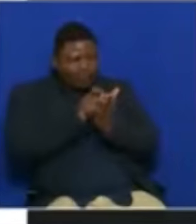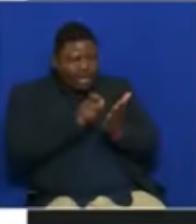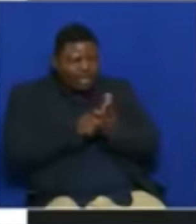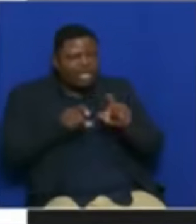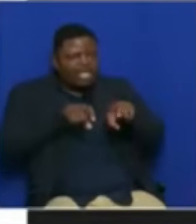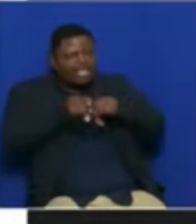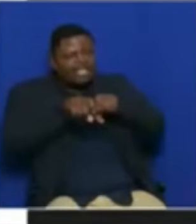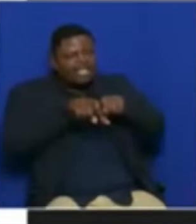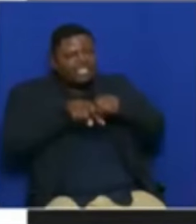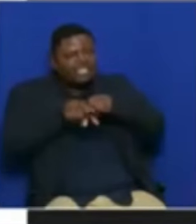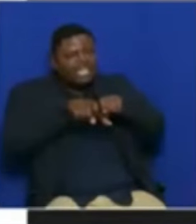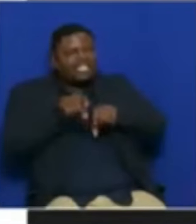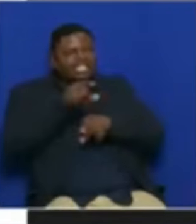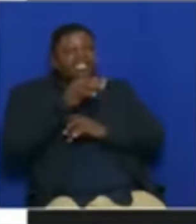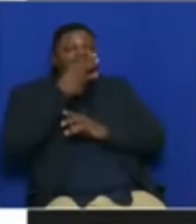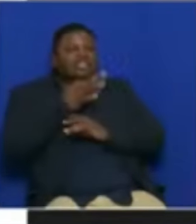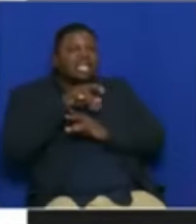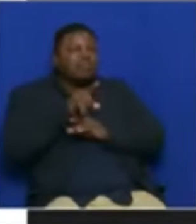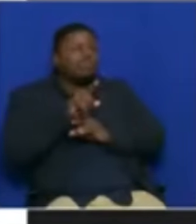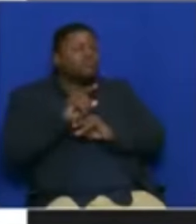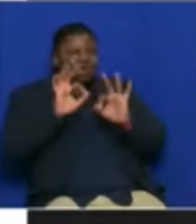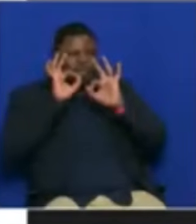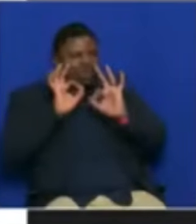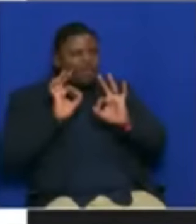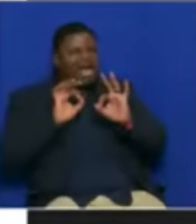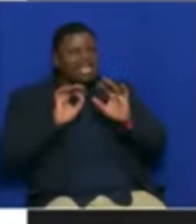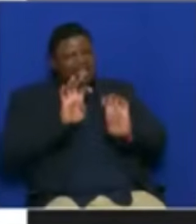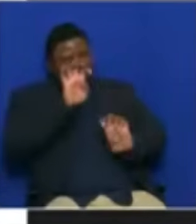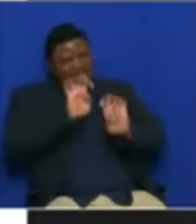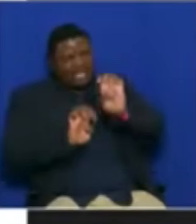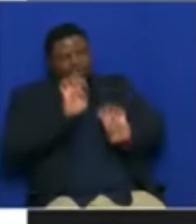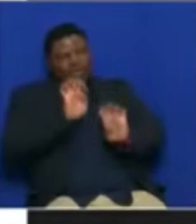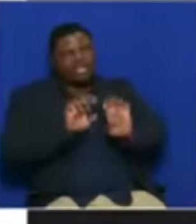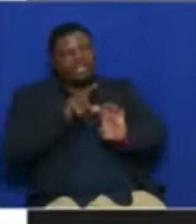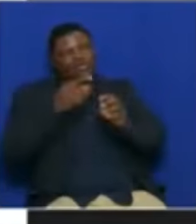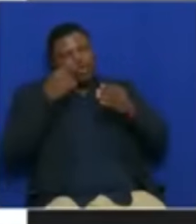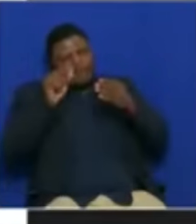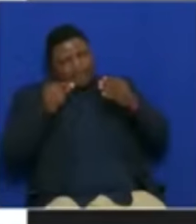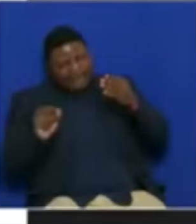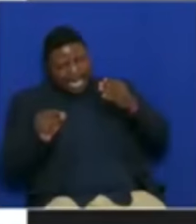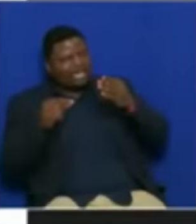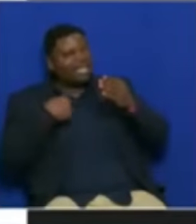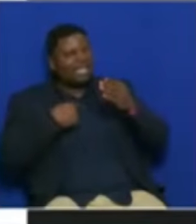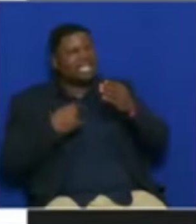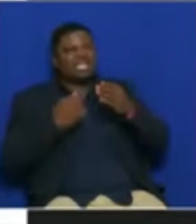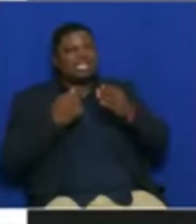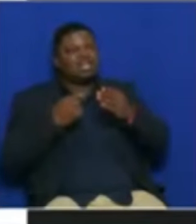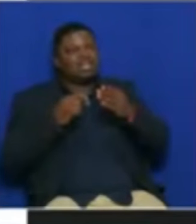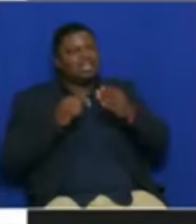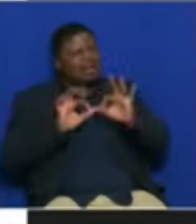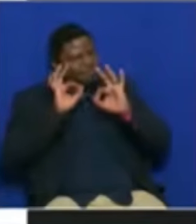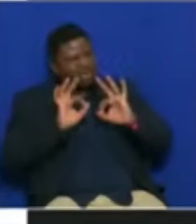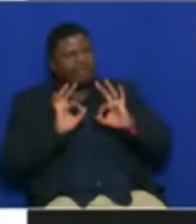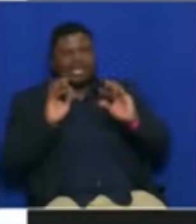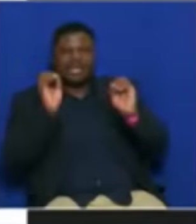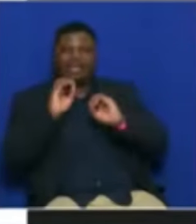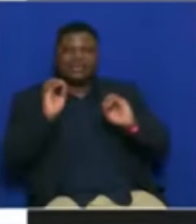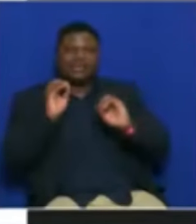establish content and quality, nor were they properly marked. You must be speaking to the answer relative to the